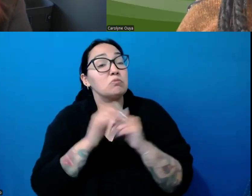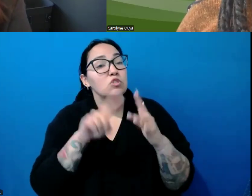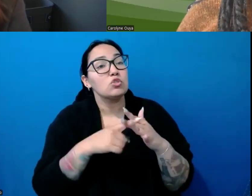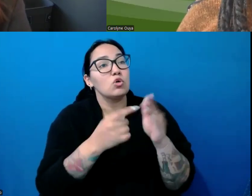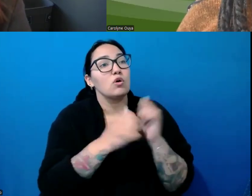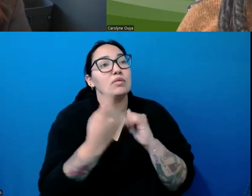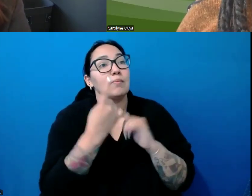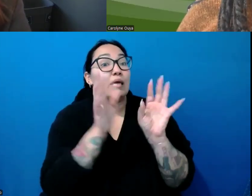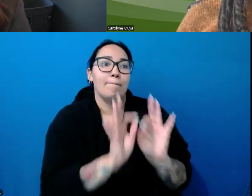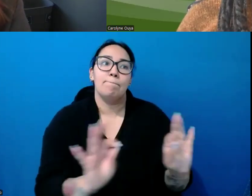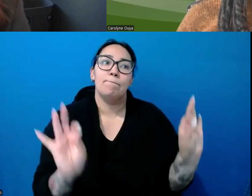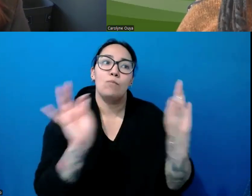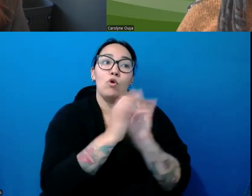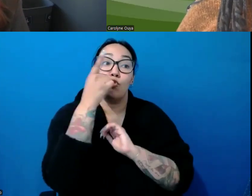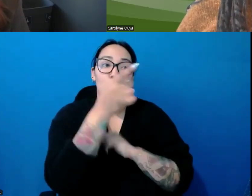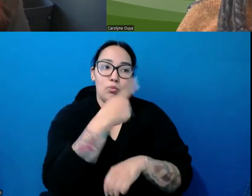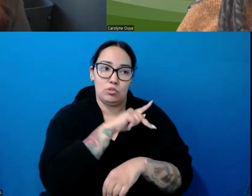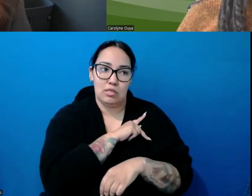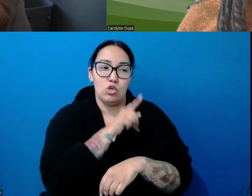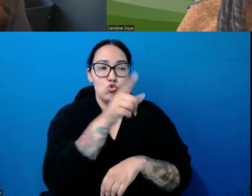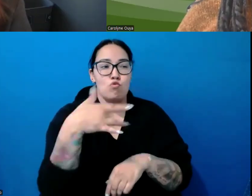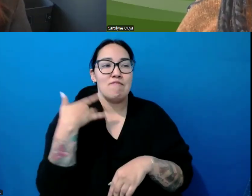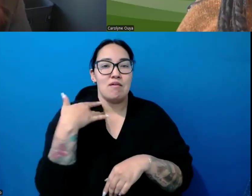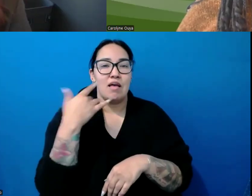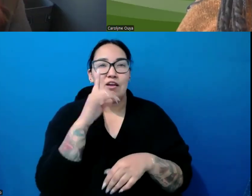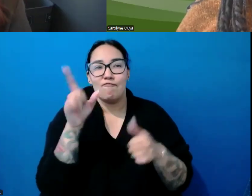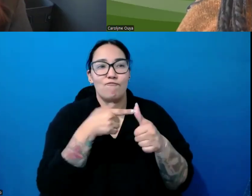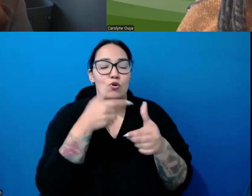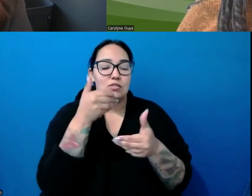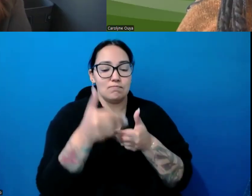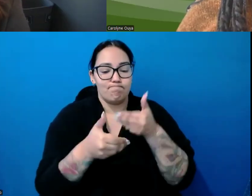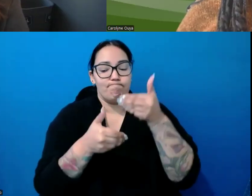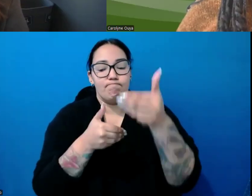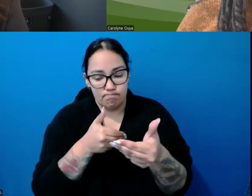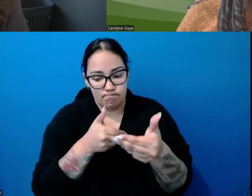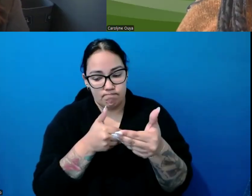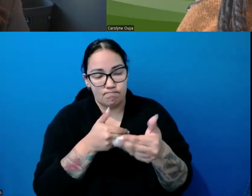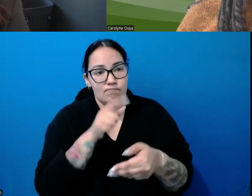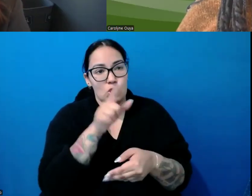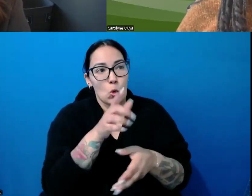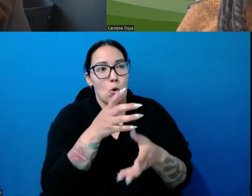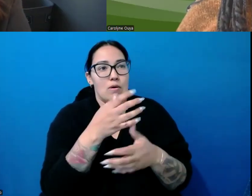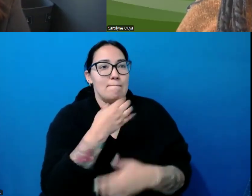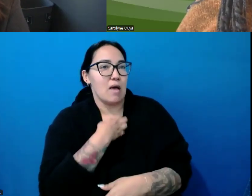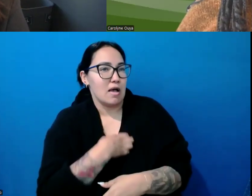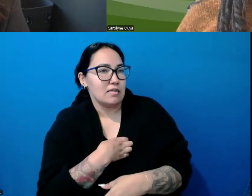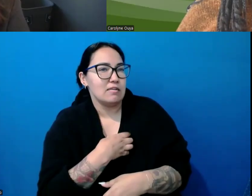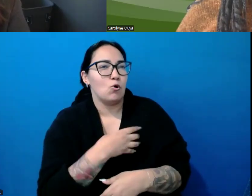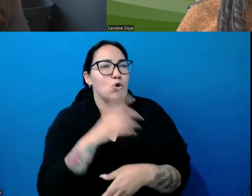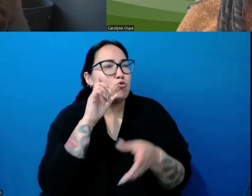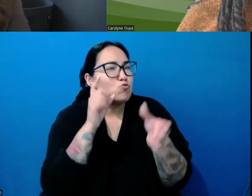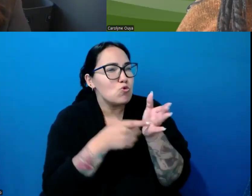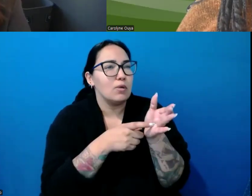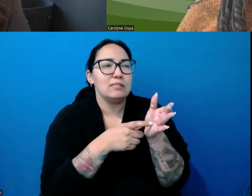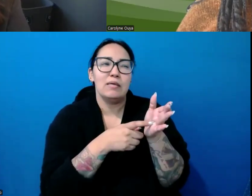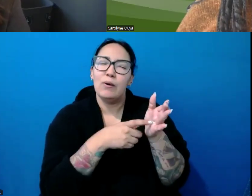that's really important to you, something that you feel is a first step you can take that you're passionate about or you have seen is something